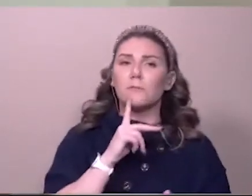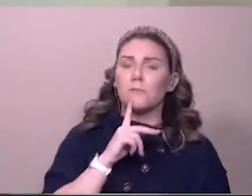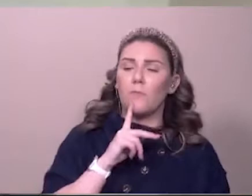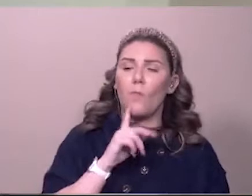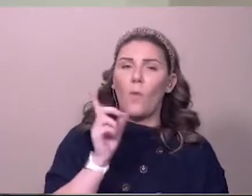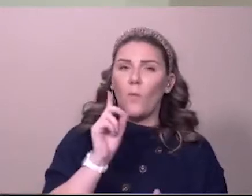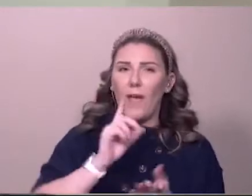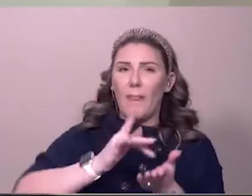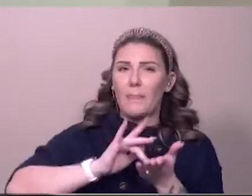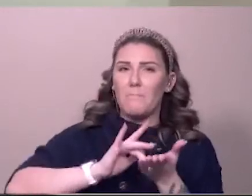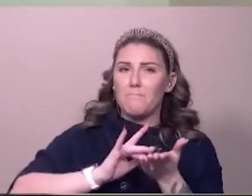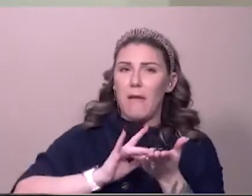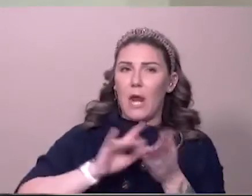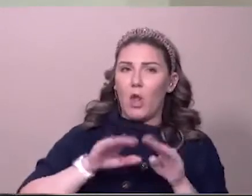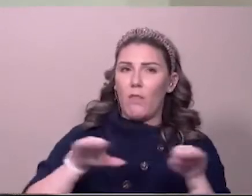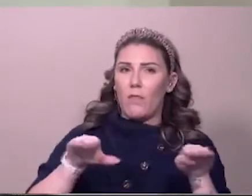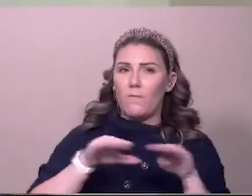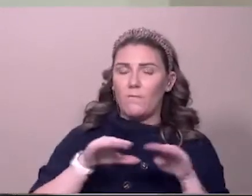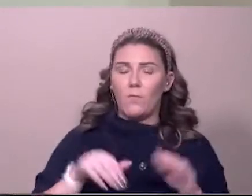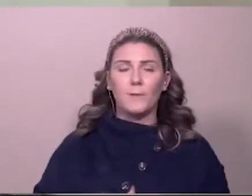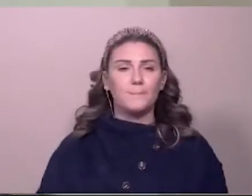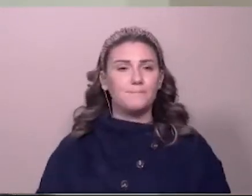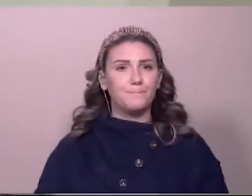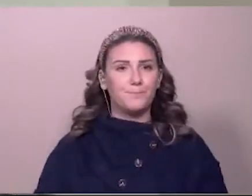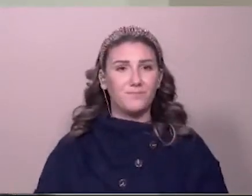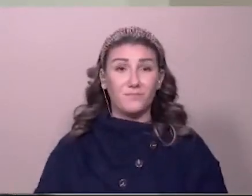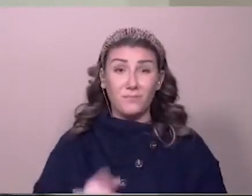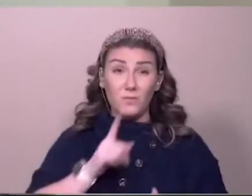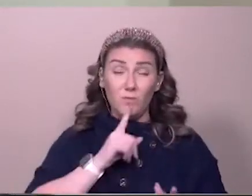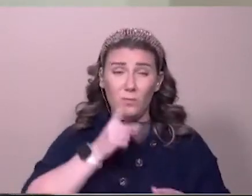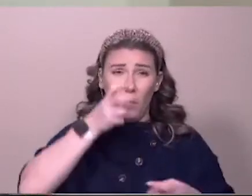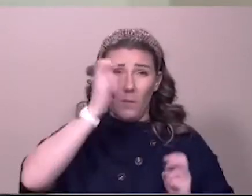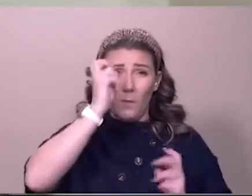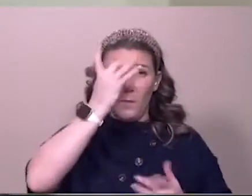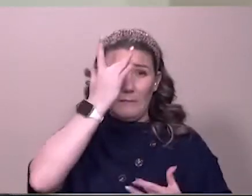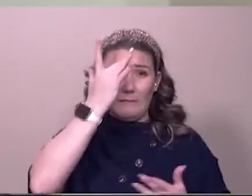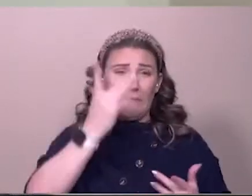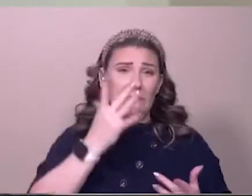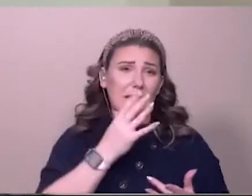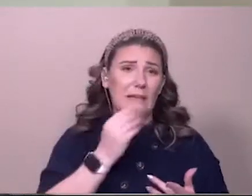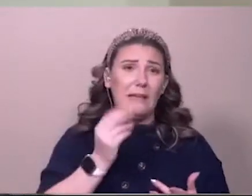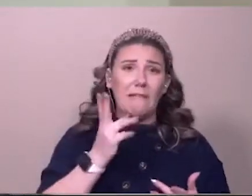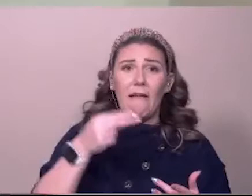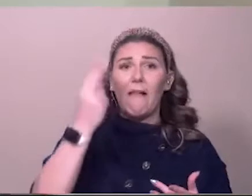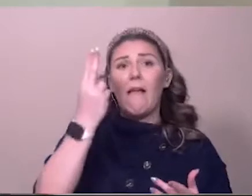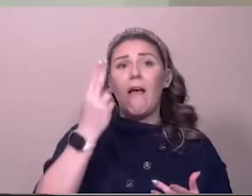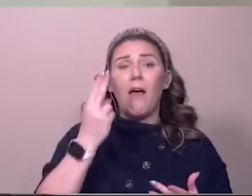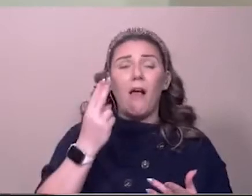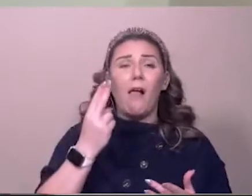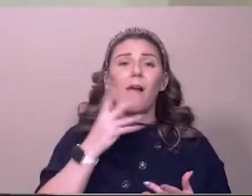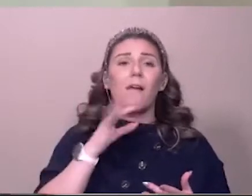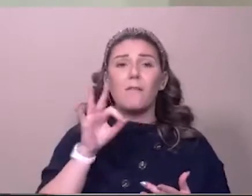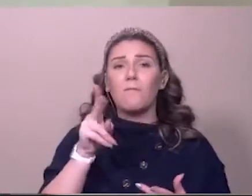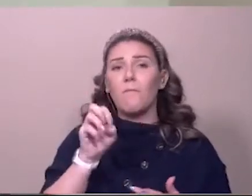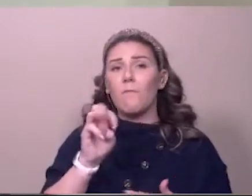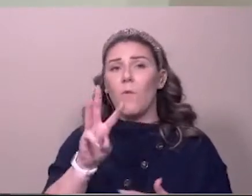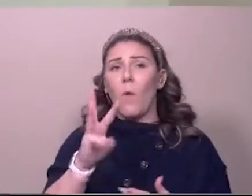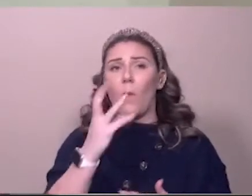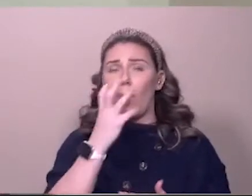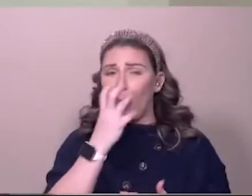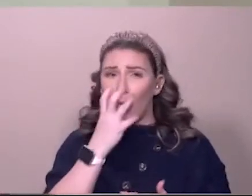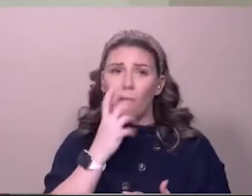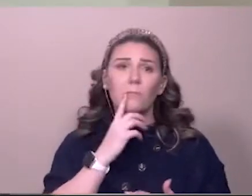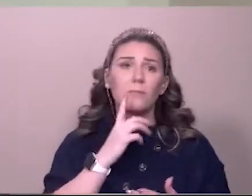floors. There are some very sick patients on some very high flow oxygen that the nurses are caring for